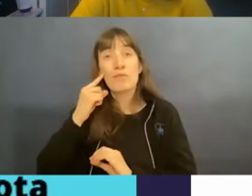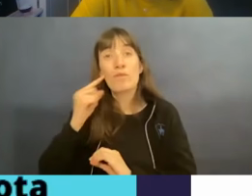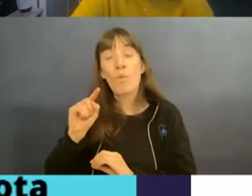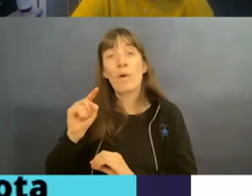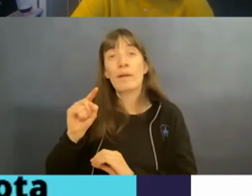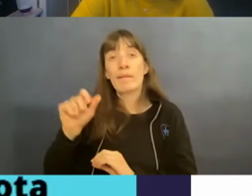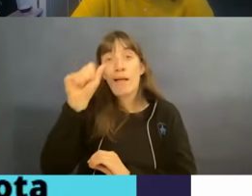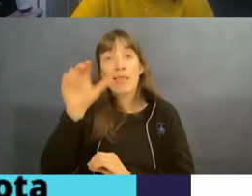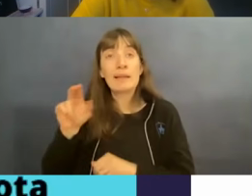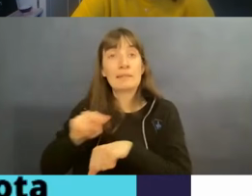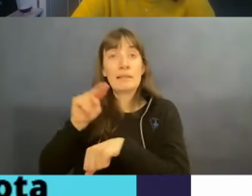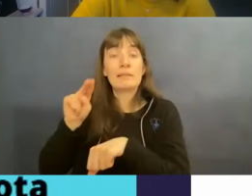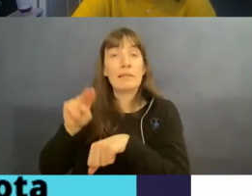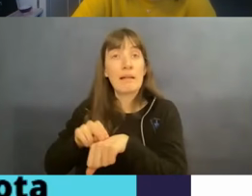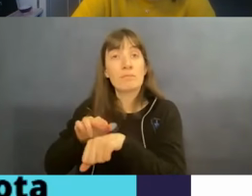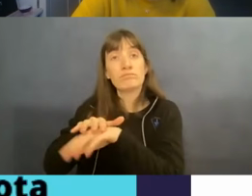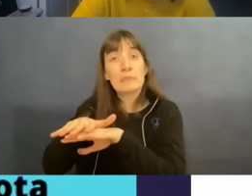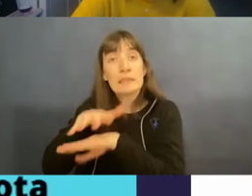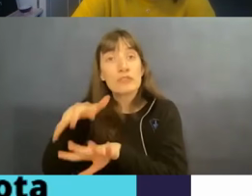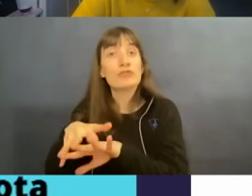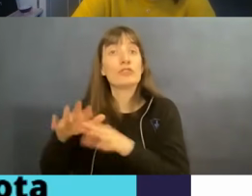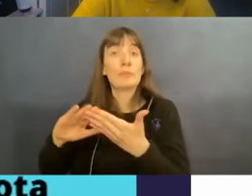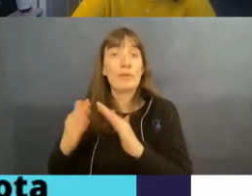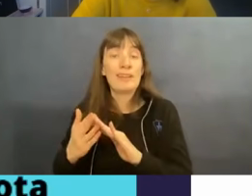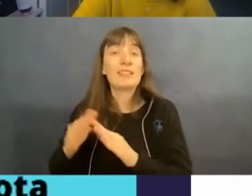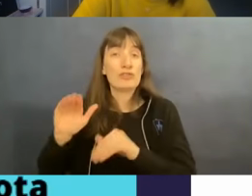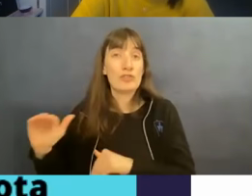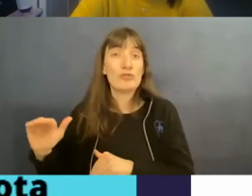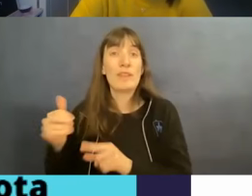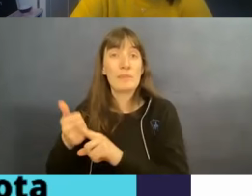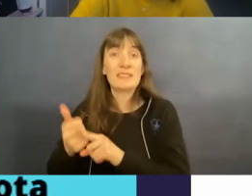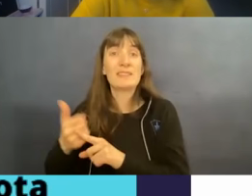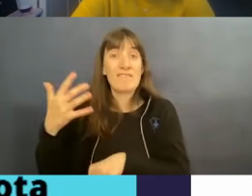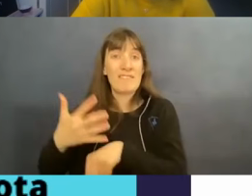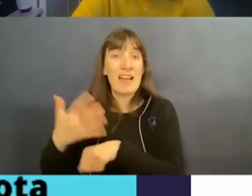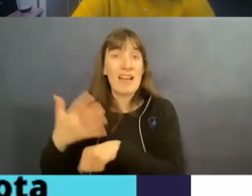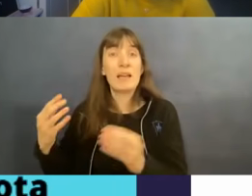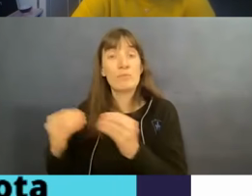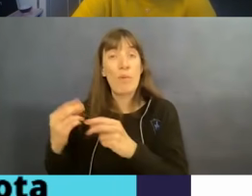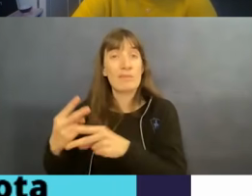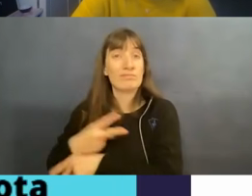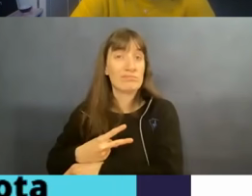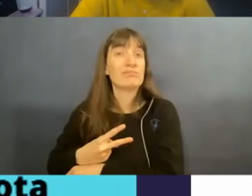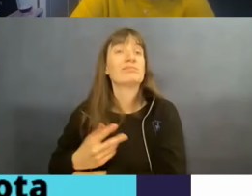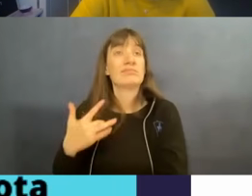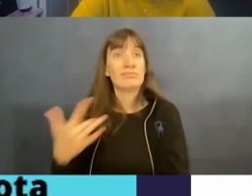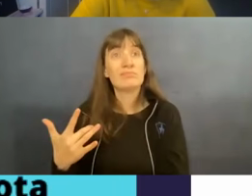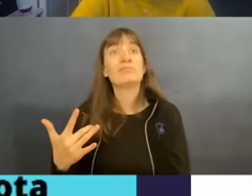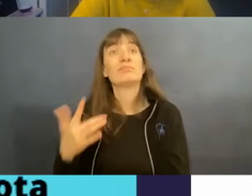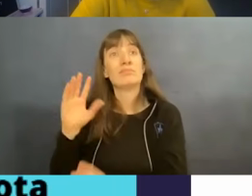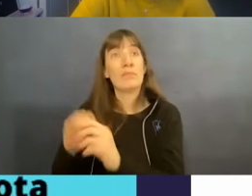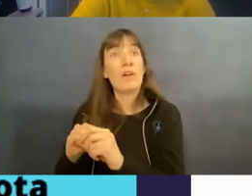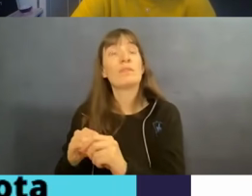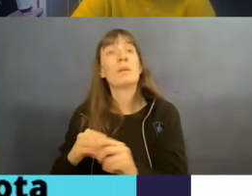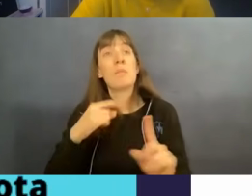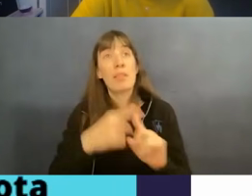Native Indigenous communities. So children are 5 times more likely when compared to white children, and also multiracial and African American